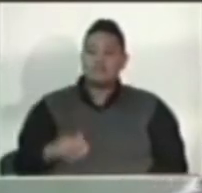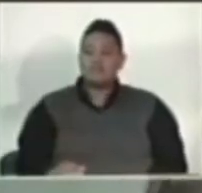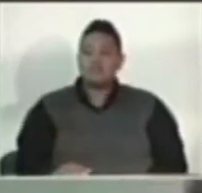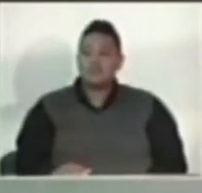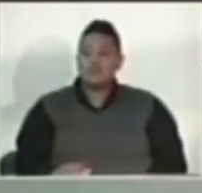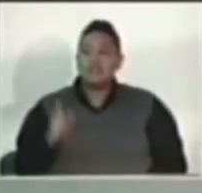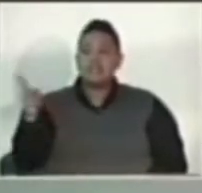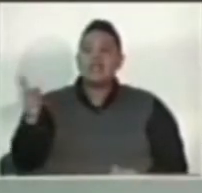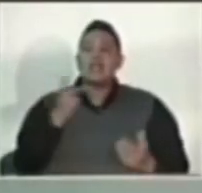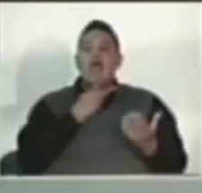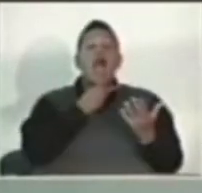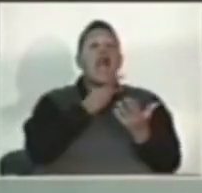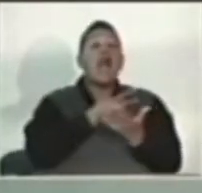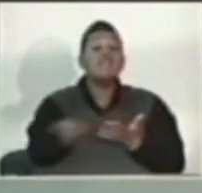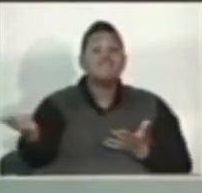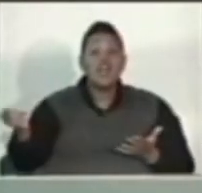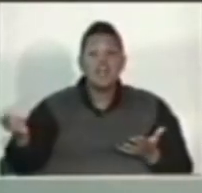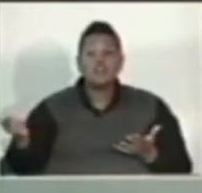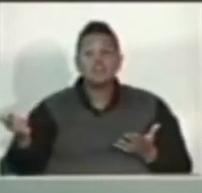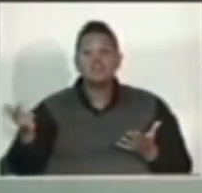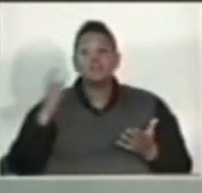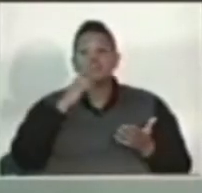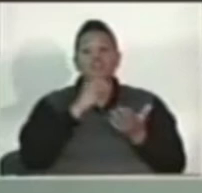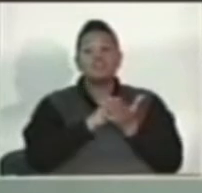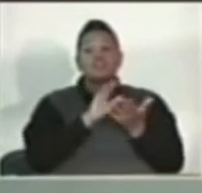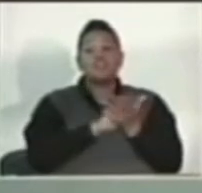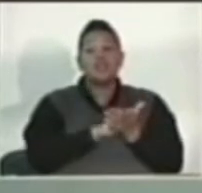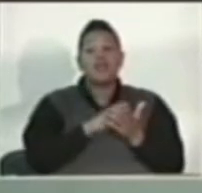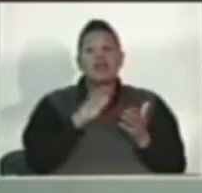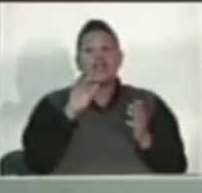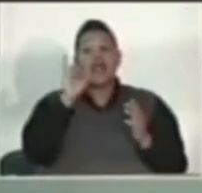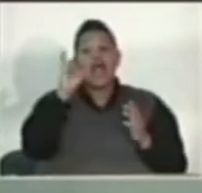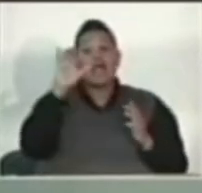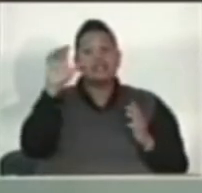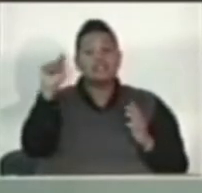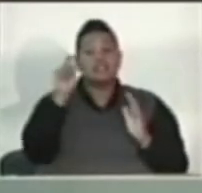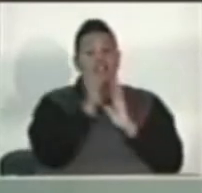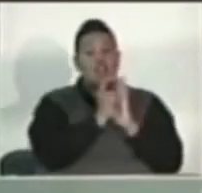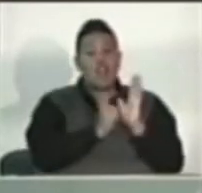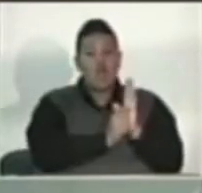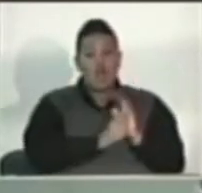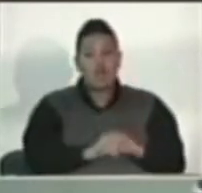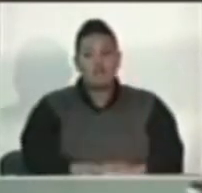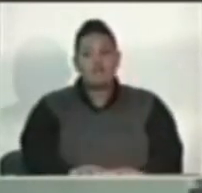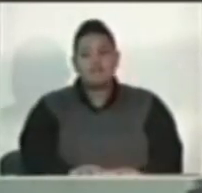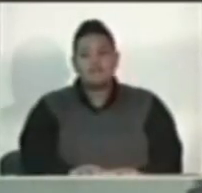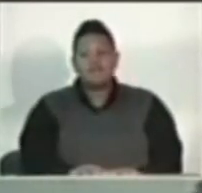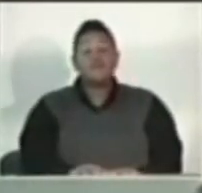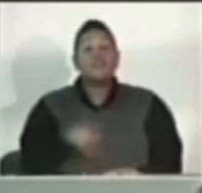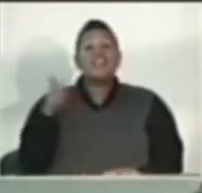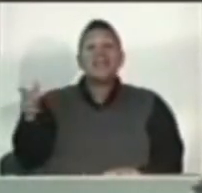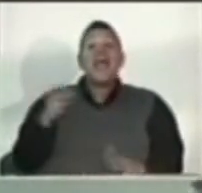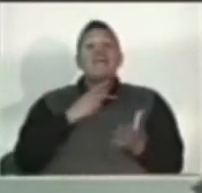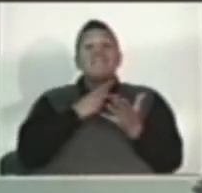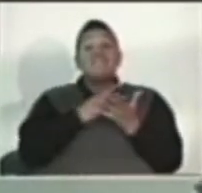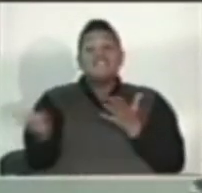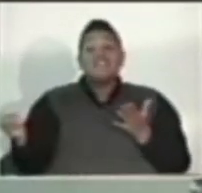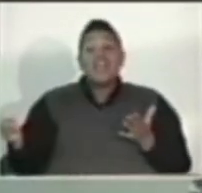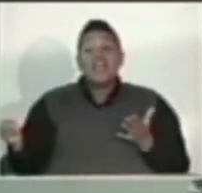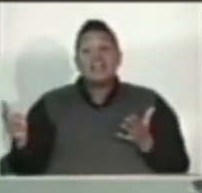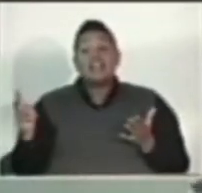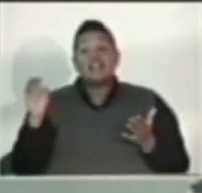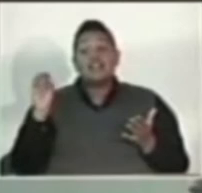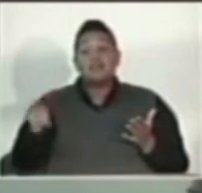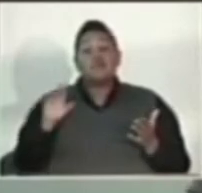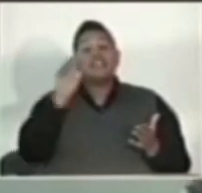they have failed to table and promulgate the act, the ICT Act, Mr. Speaker. They have failed to table the